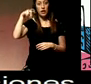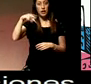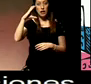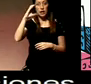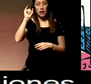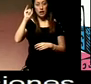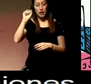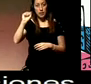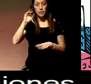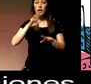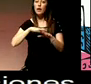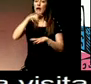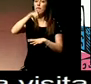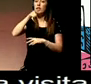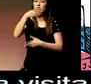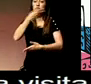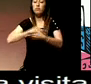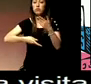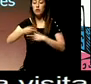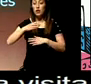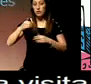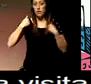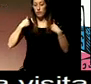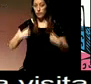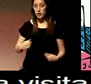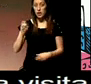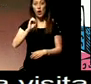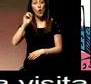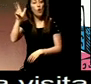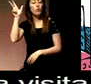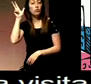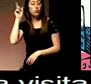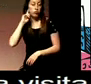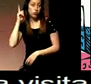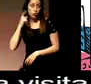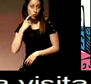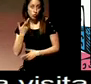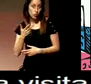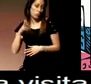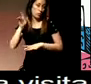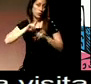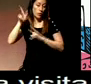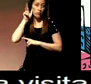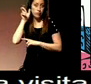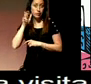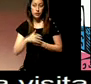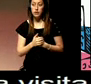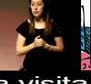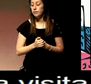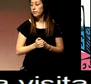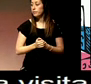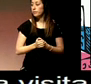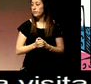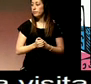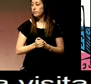the town and overcome the various obstacles. For each one of the 4 pathways that